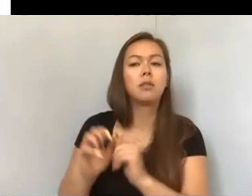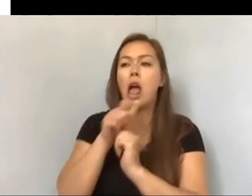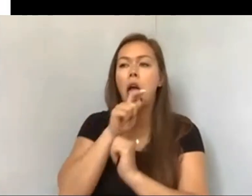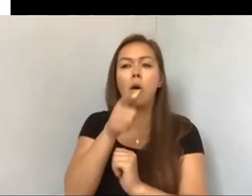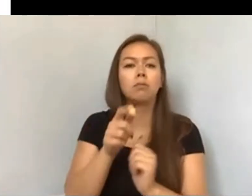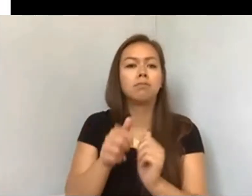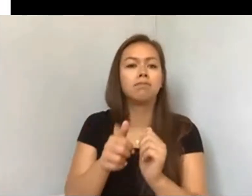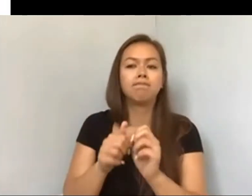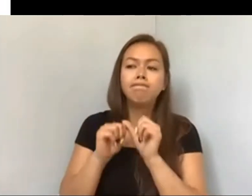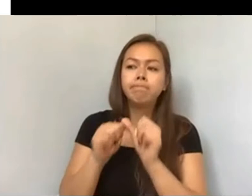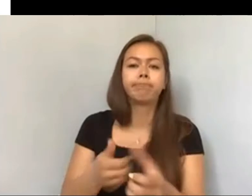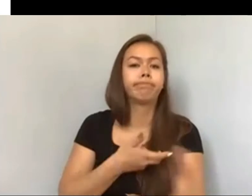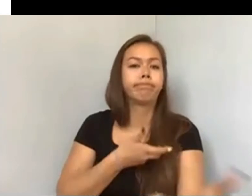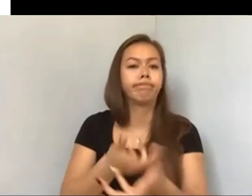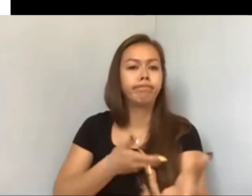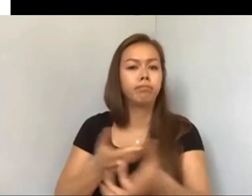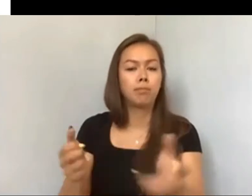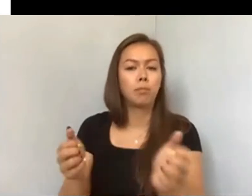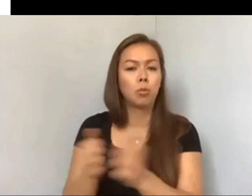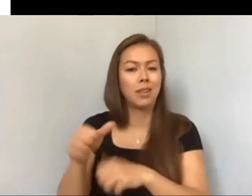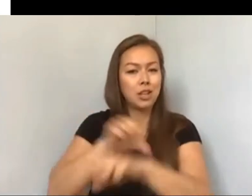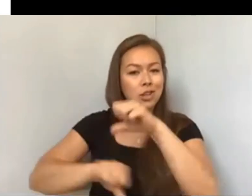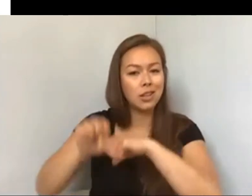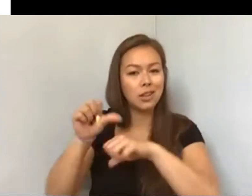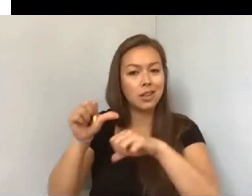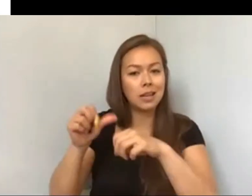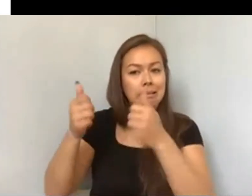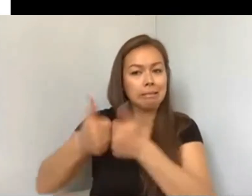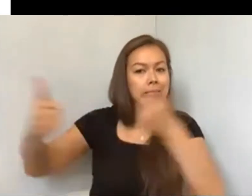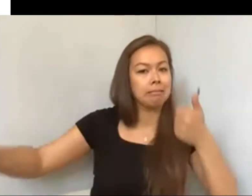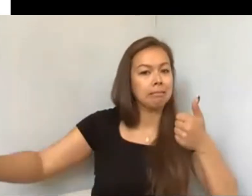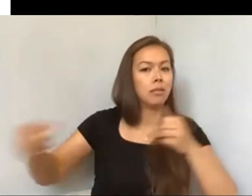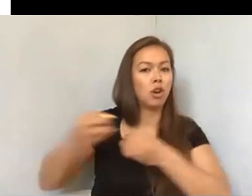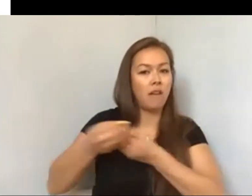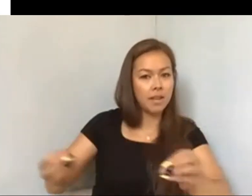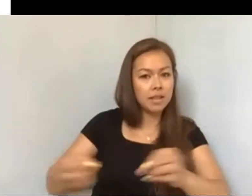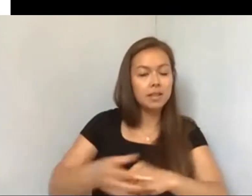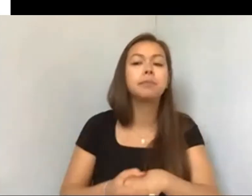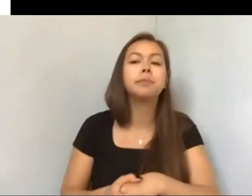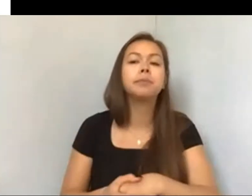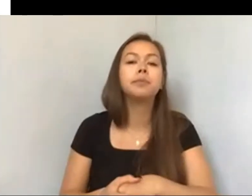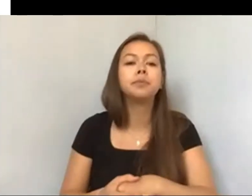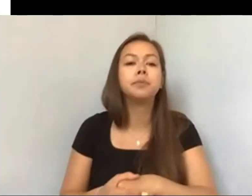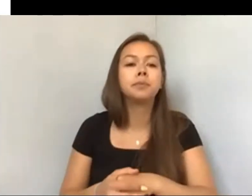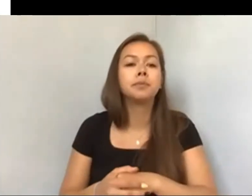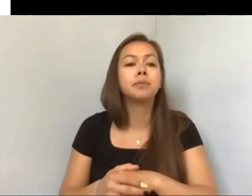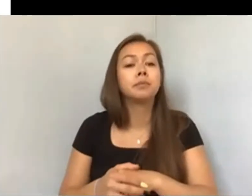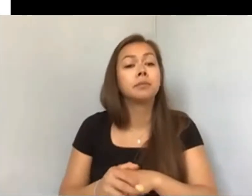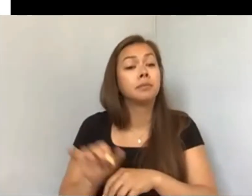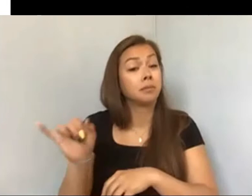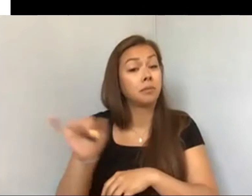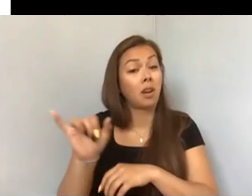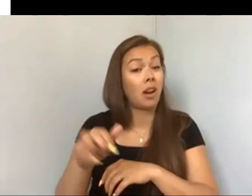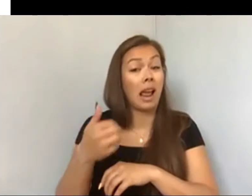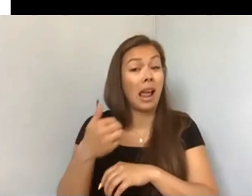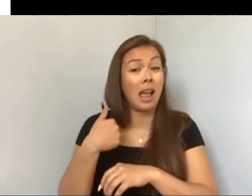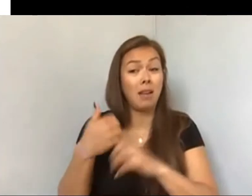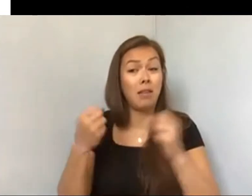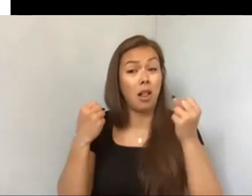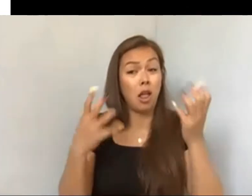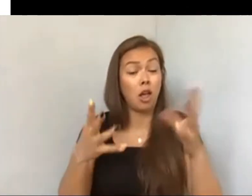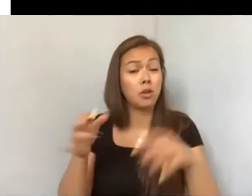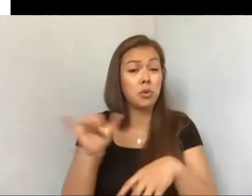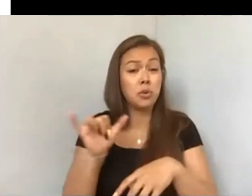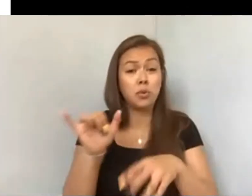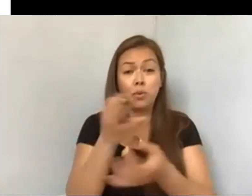There's a lot of really wonderful free office tools and things that you can use. Google, as an example, is